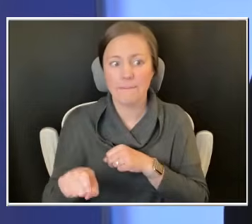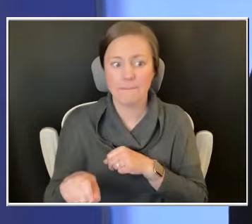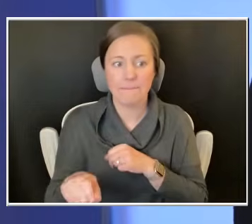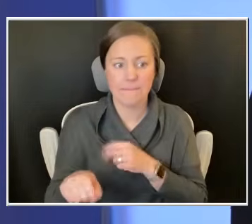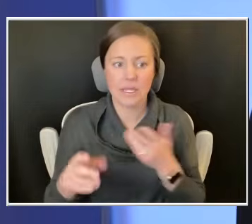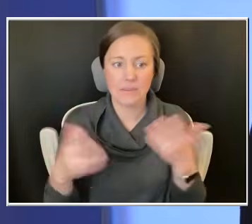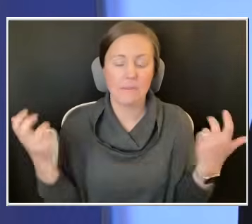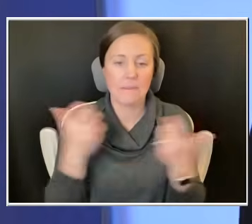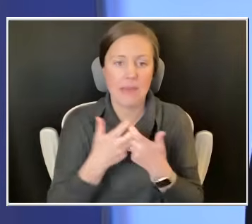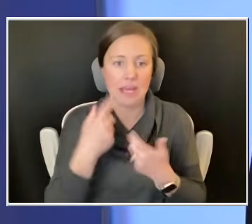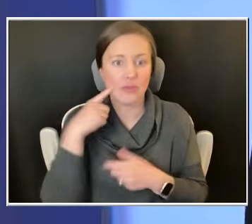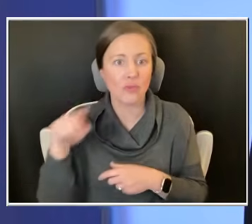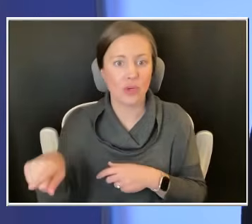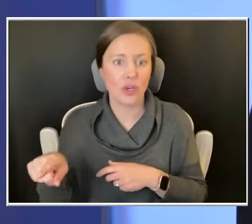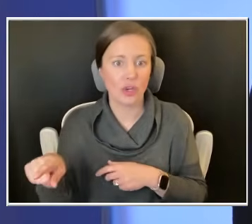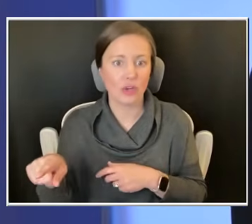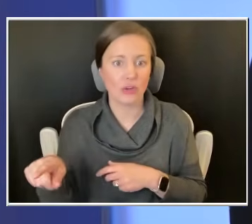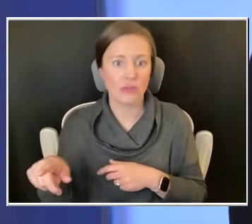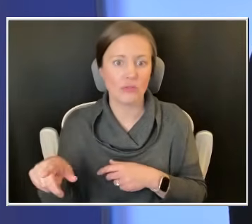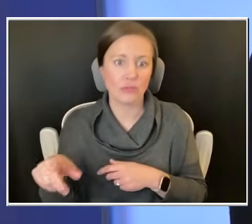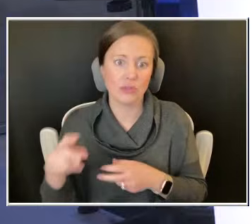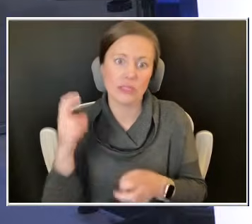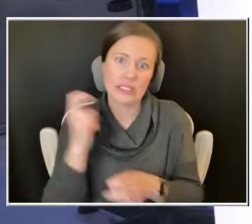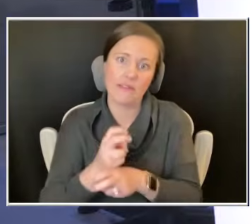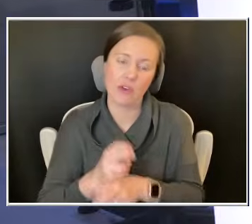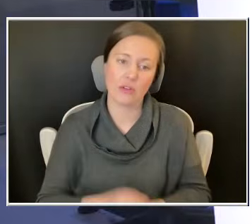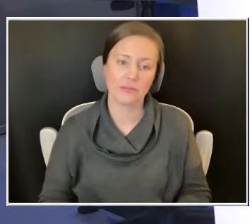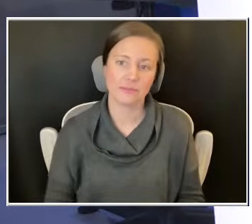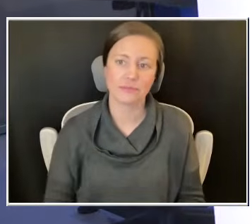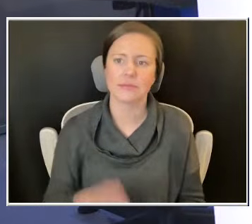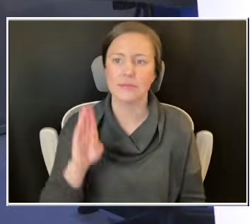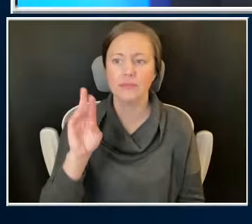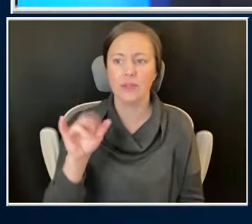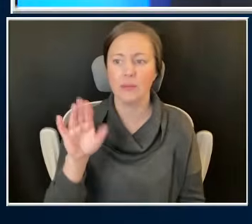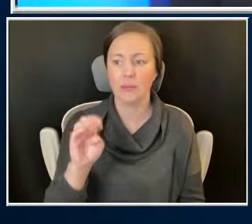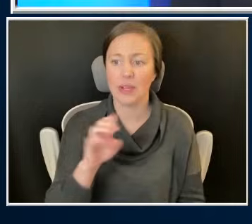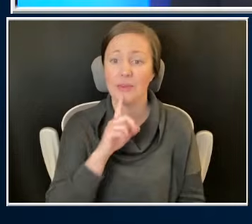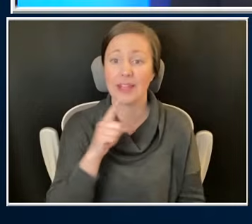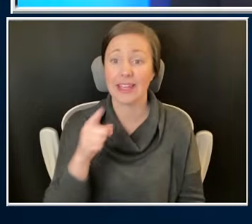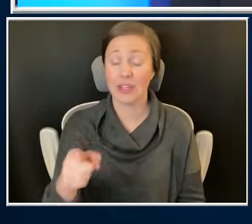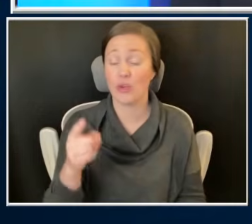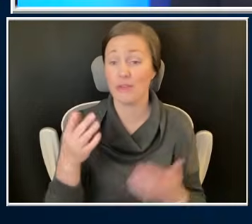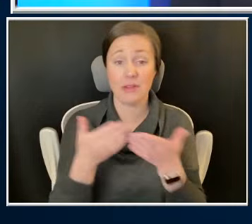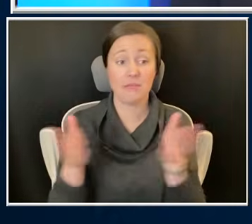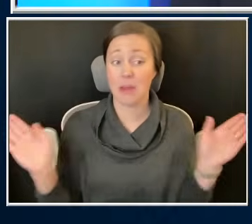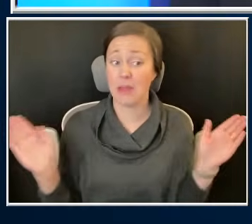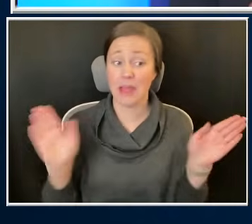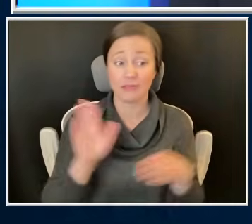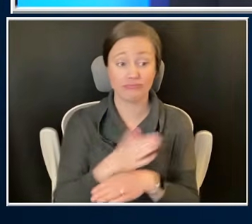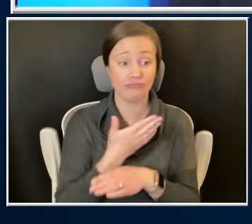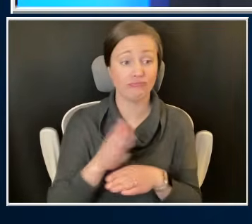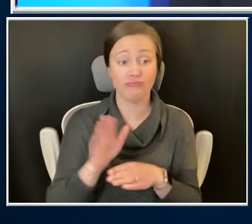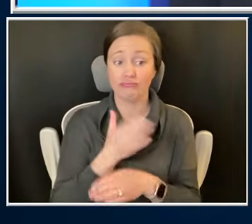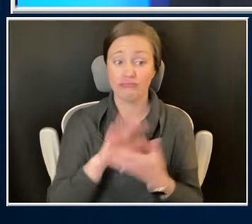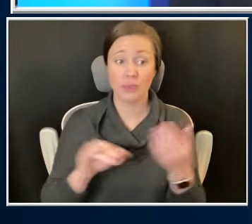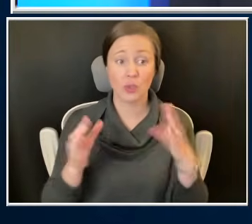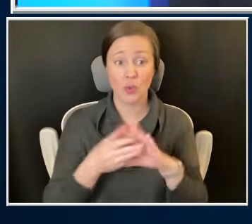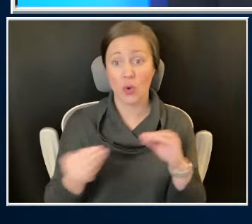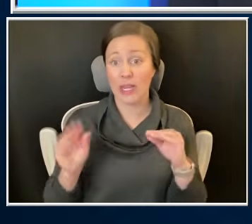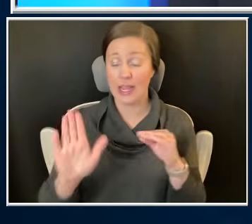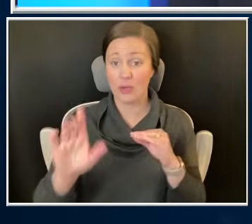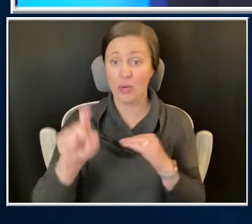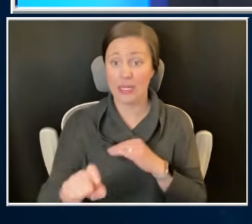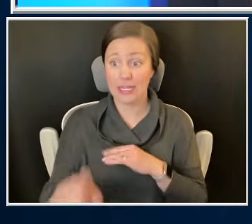her, which was difficult. Brie, you have been so very public about your story and your need to find a